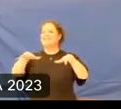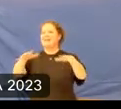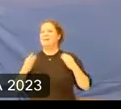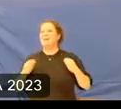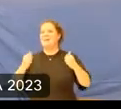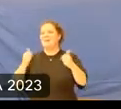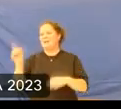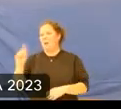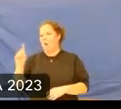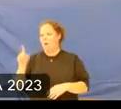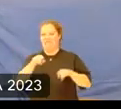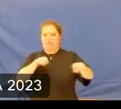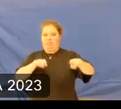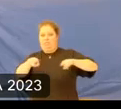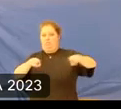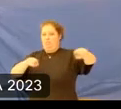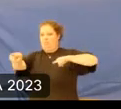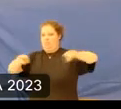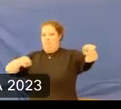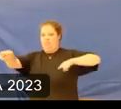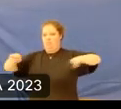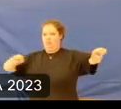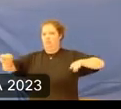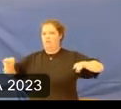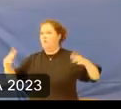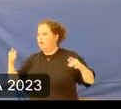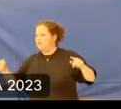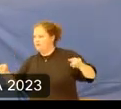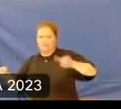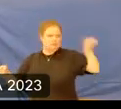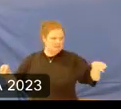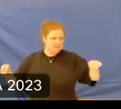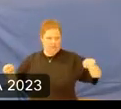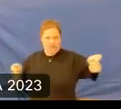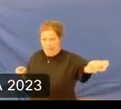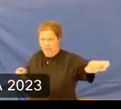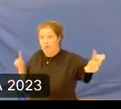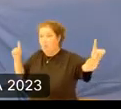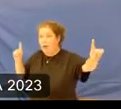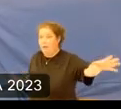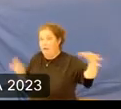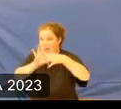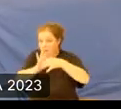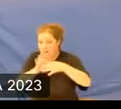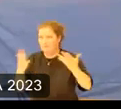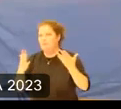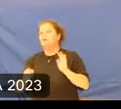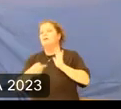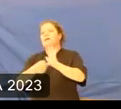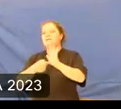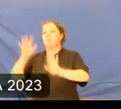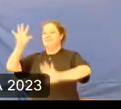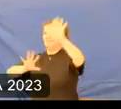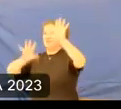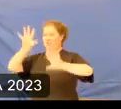and by that I mean that the bits that go together don't necessarily come together. And so it's well known, for example, that gestures